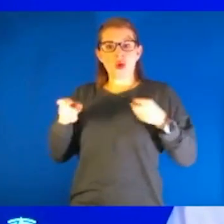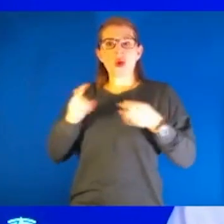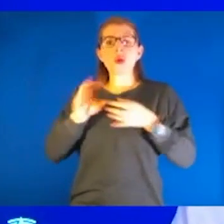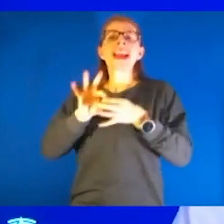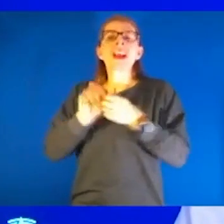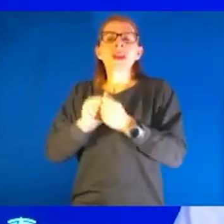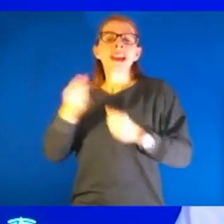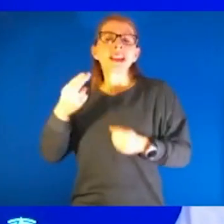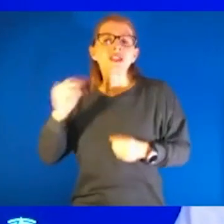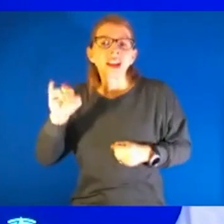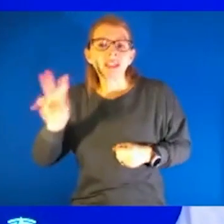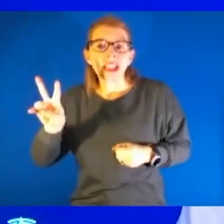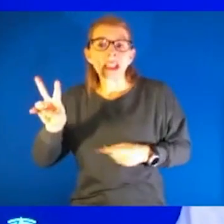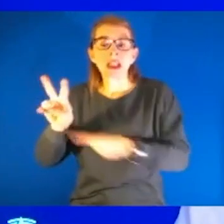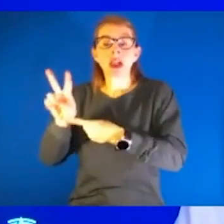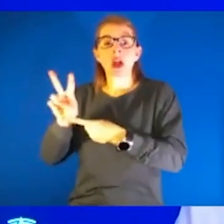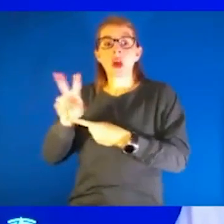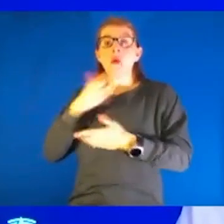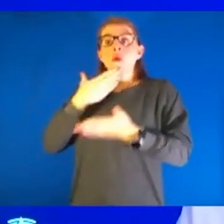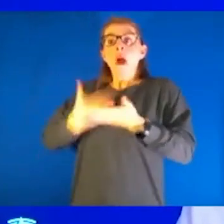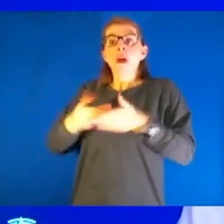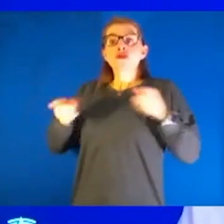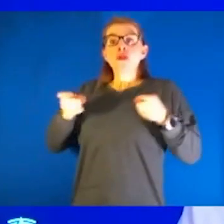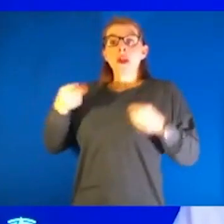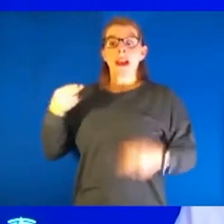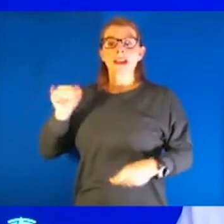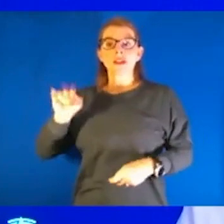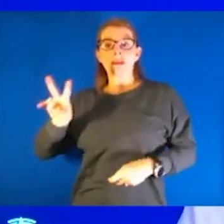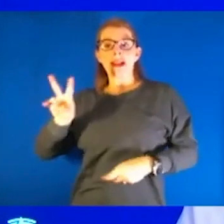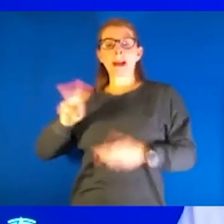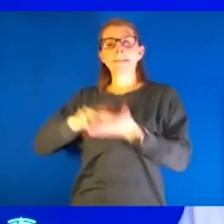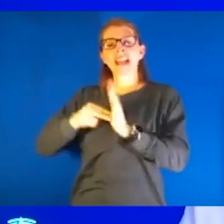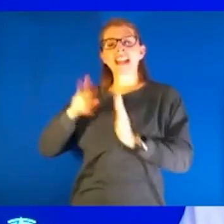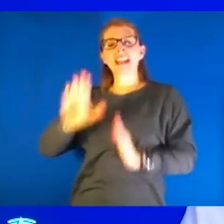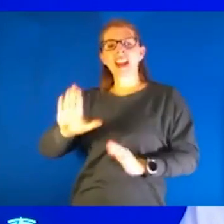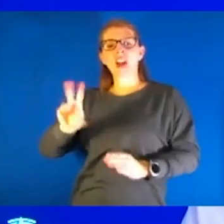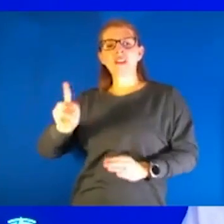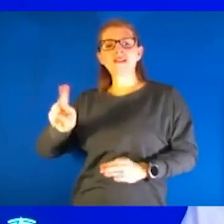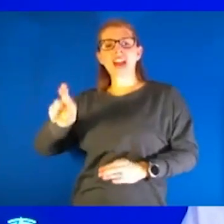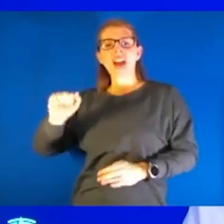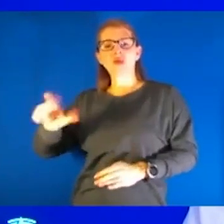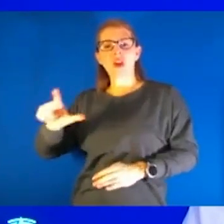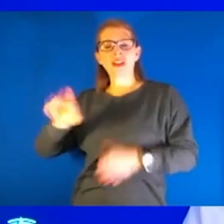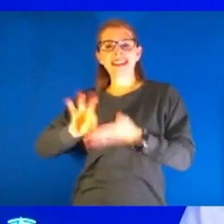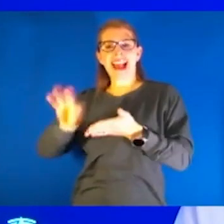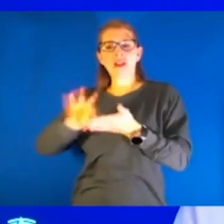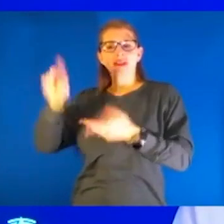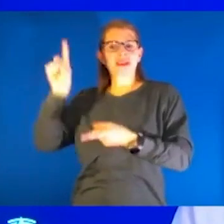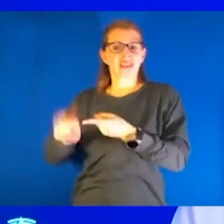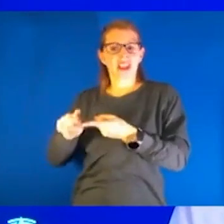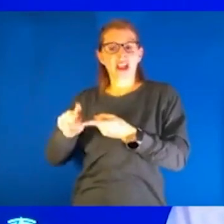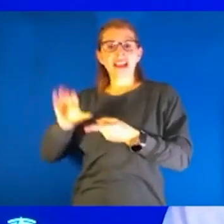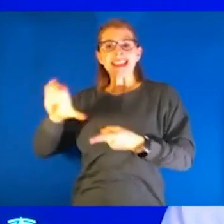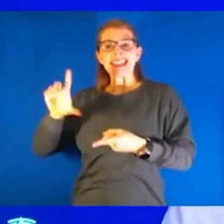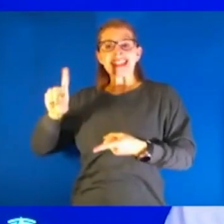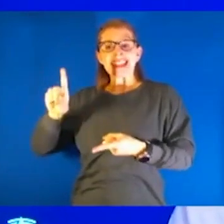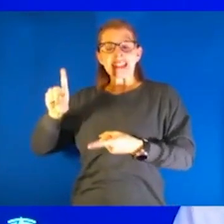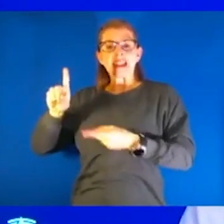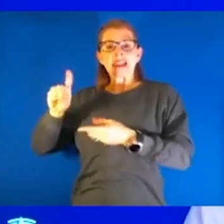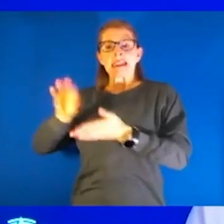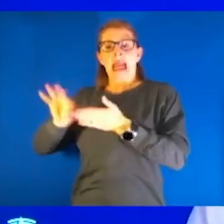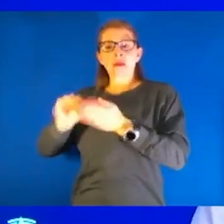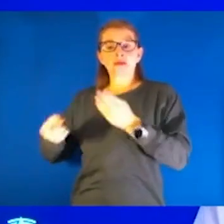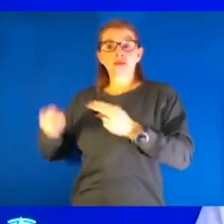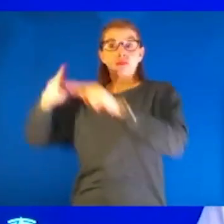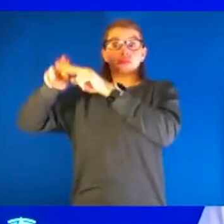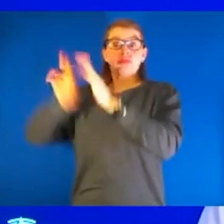about well-controlled HIV, that means that their viral counts are undetectable and their CD4 count is high. So I've had pretty good